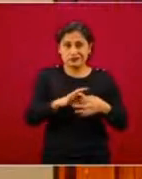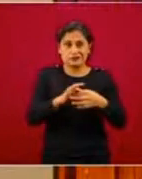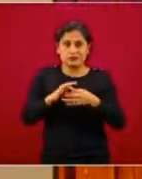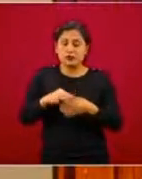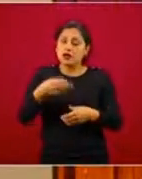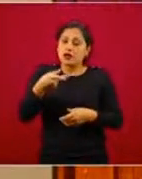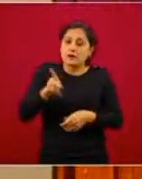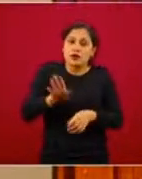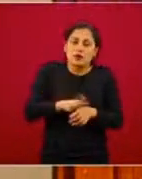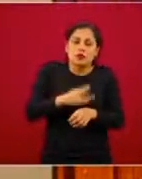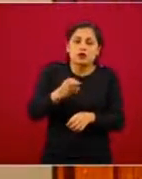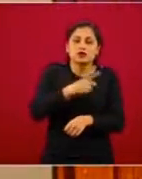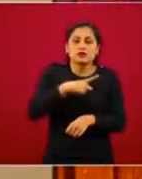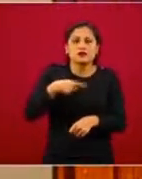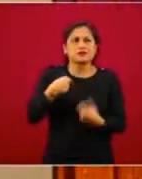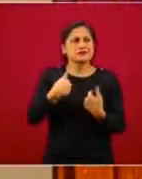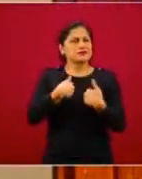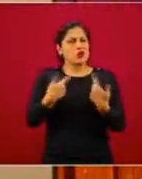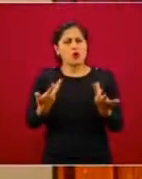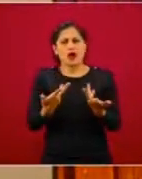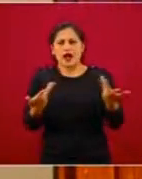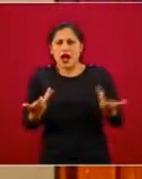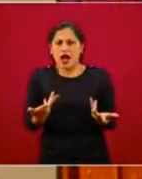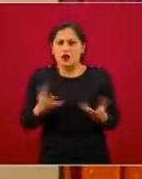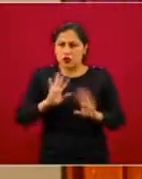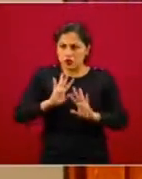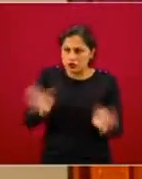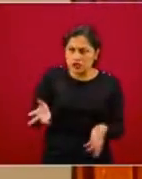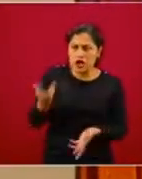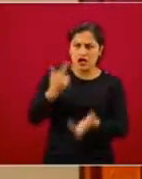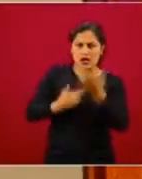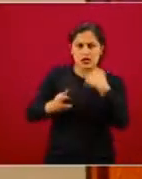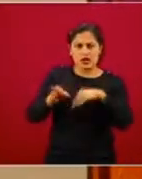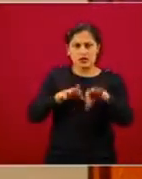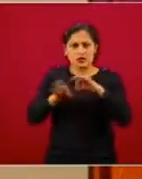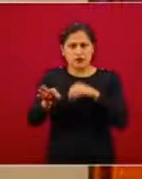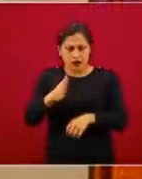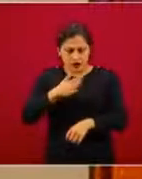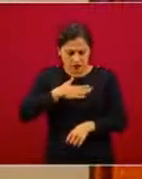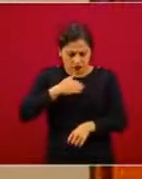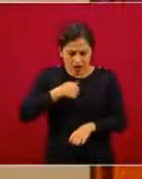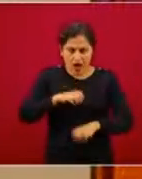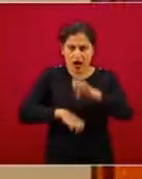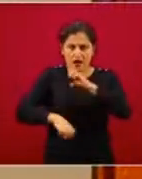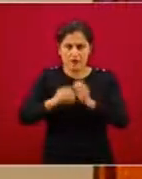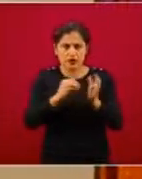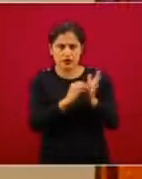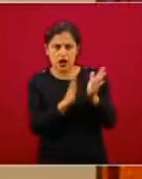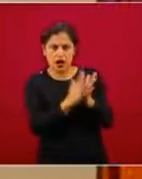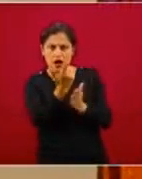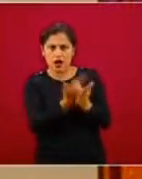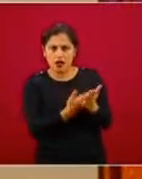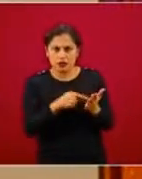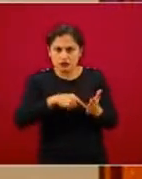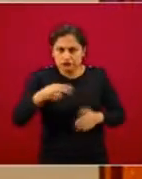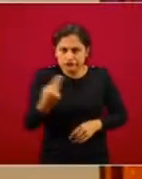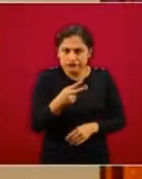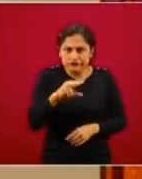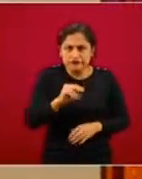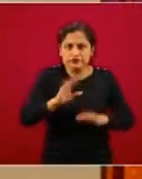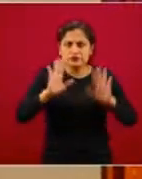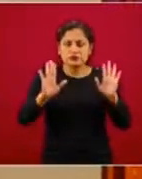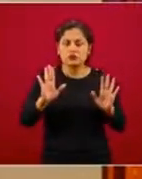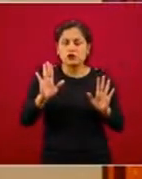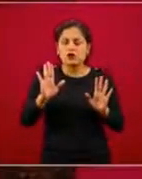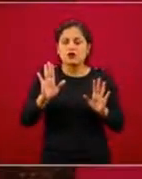responsibility. And if we know we can go back to work, but we're not part of an essential company,